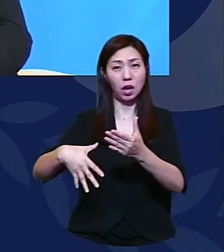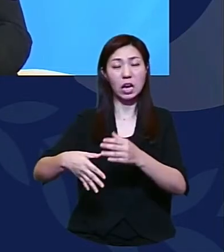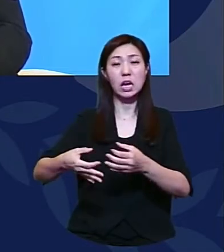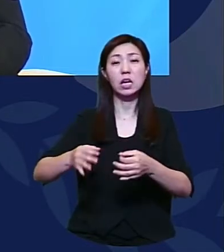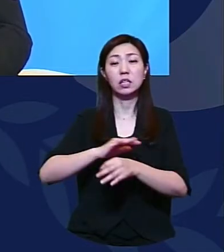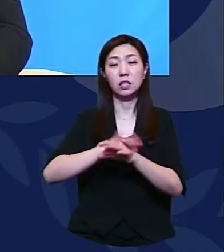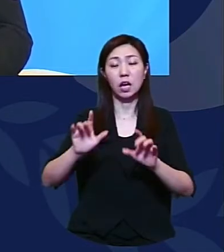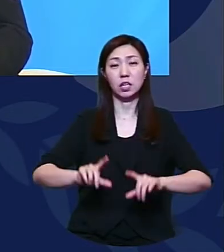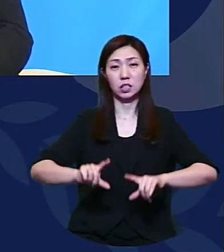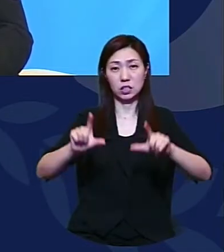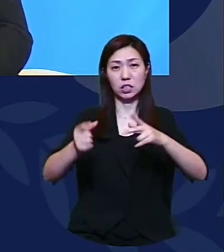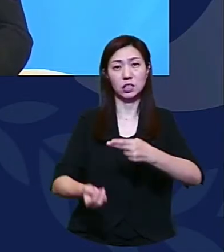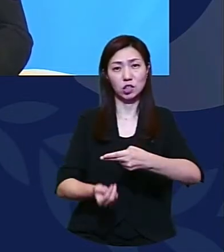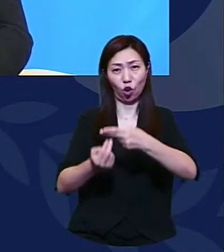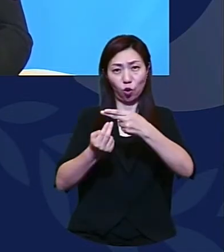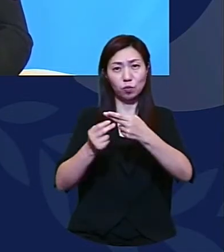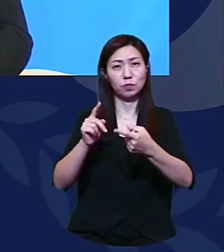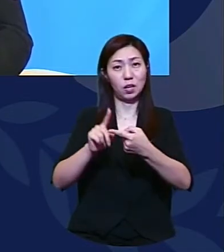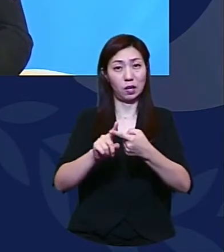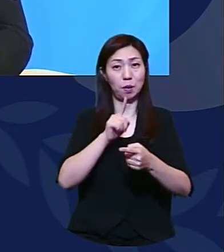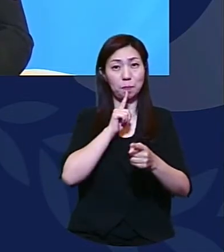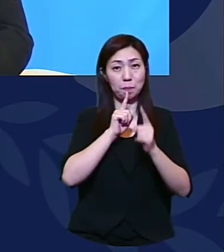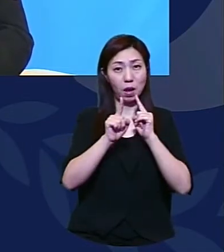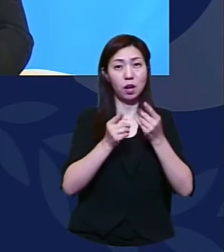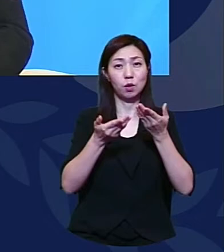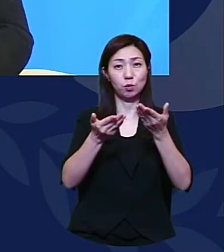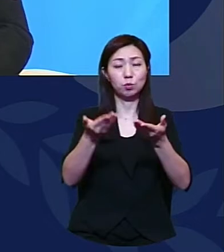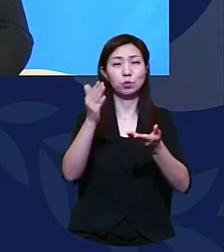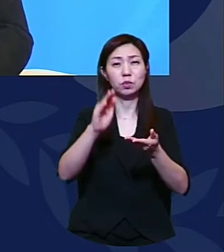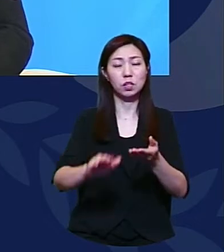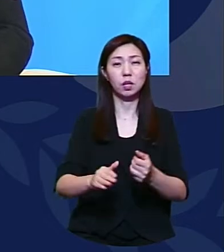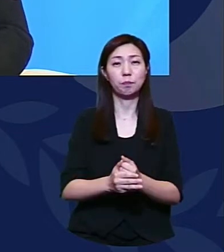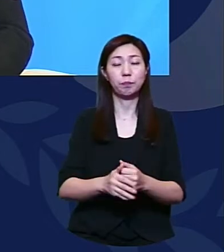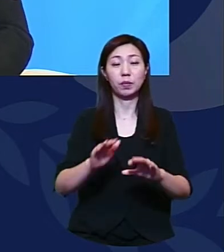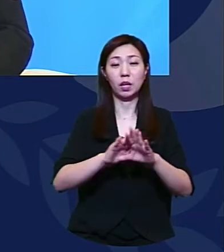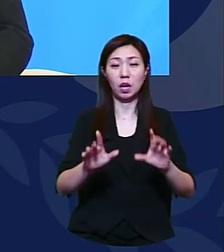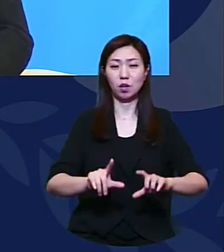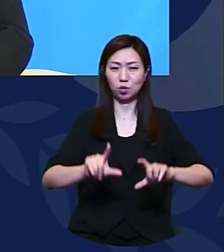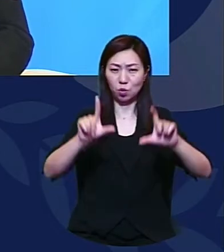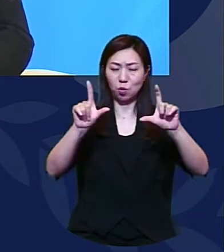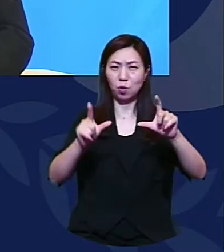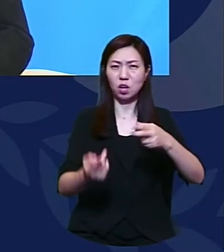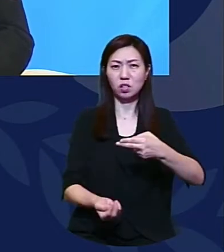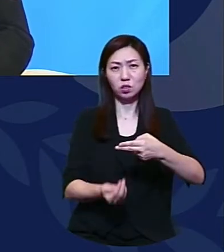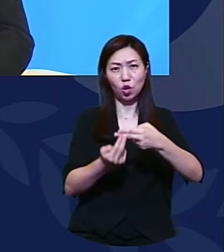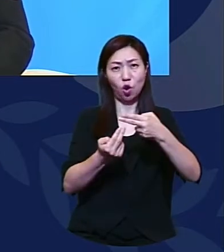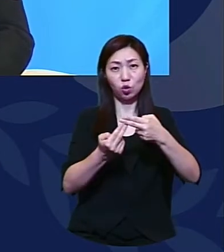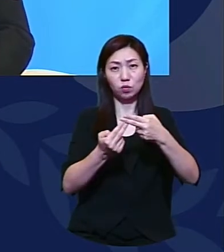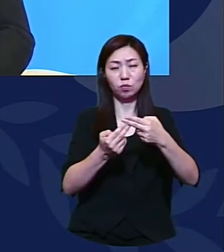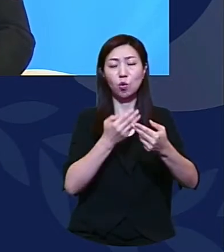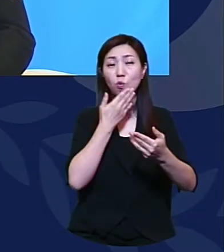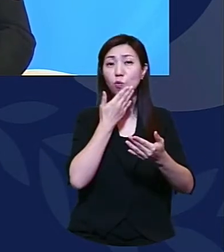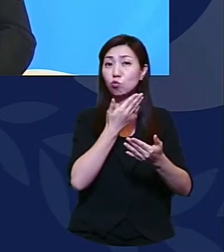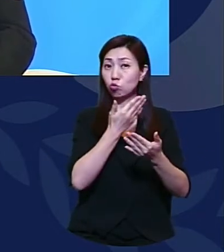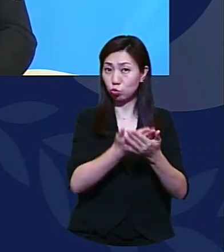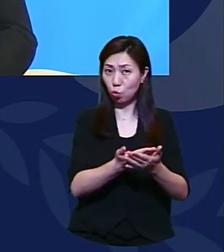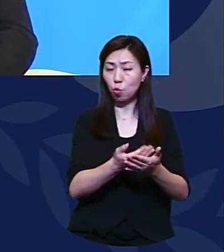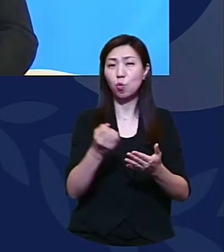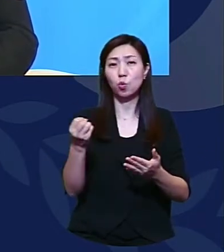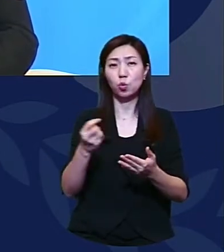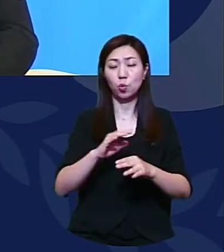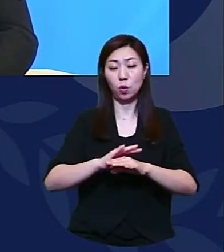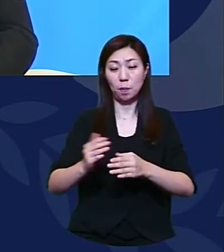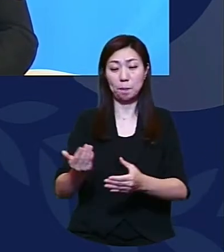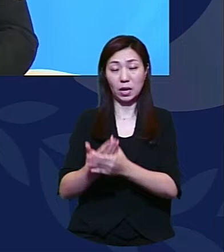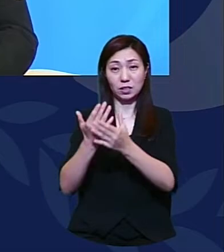is one of the most important issues, and also developing countries are very keen in this